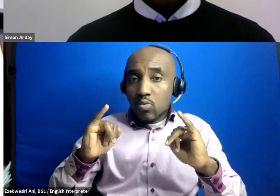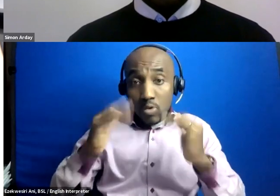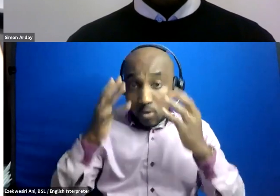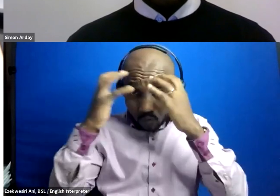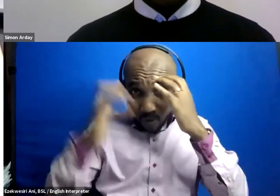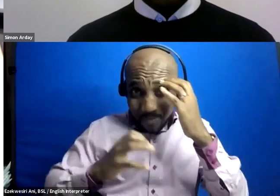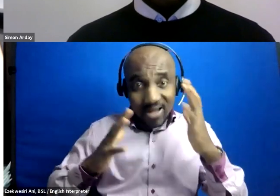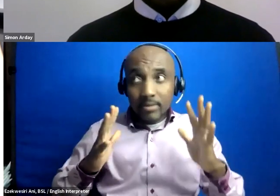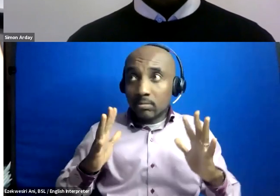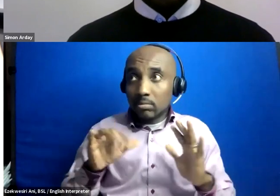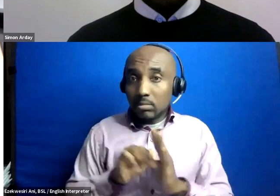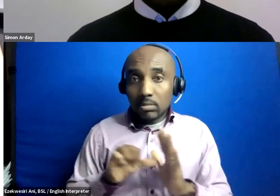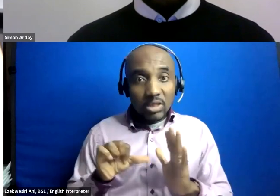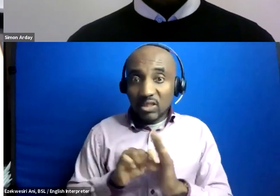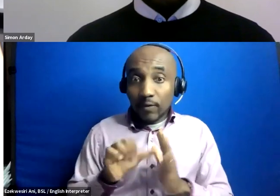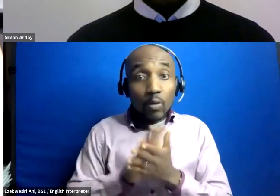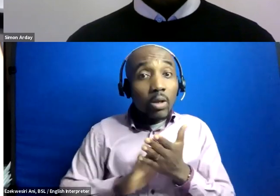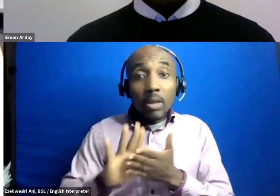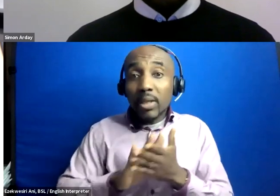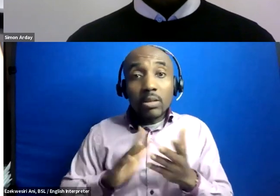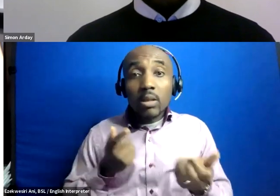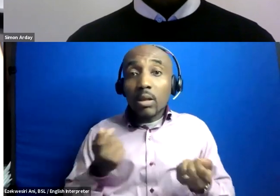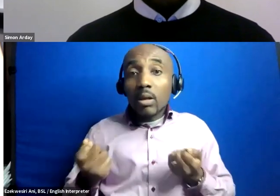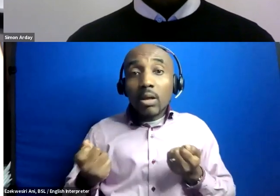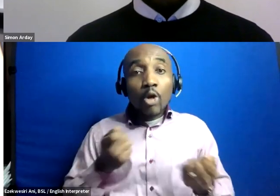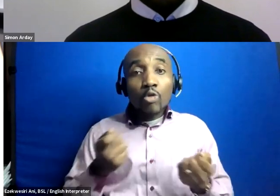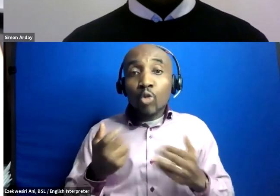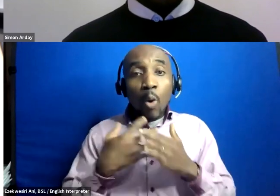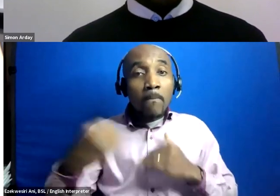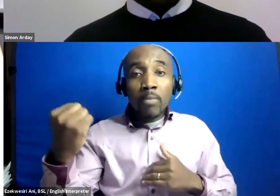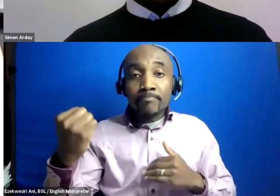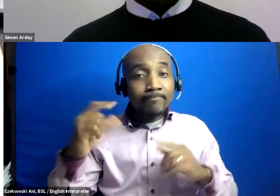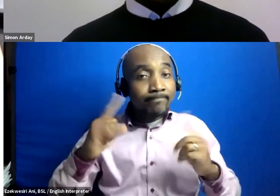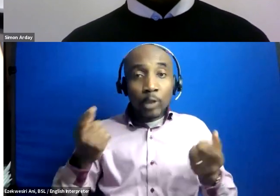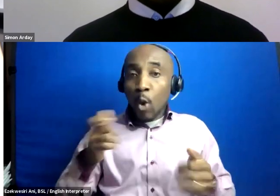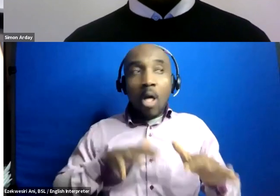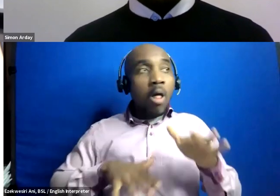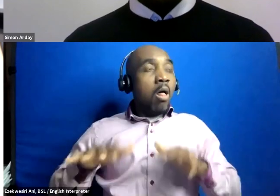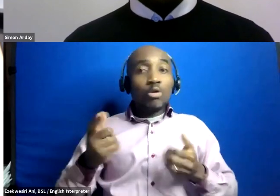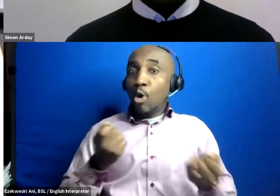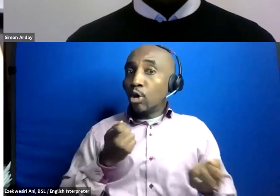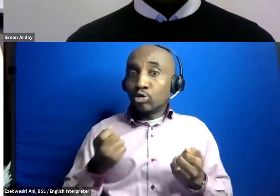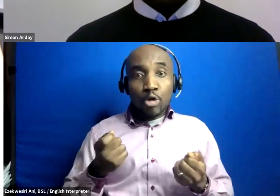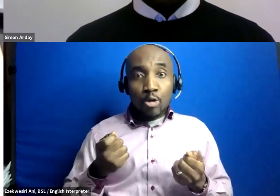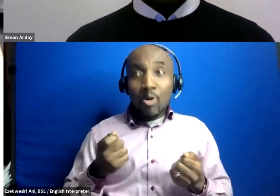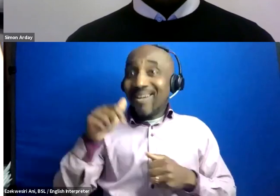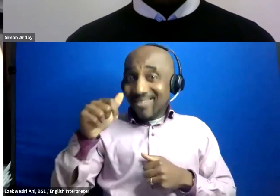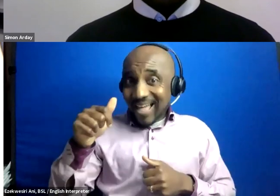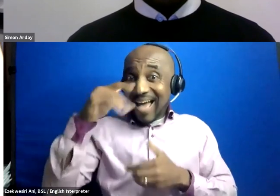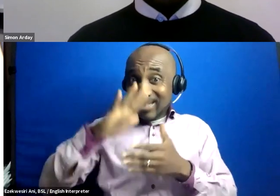losing your mind is losing control is such a mind-blowing experience, that having been there, you